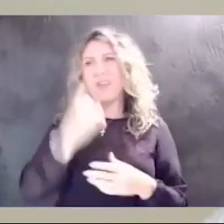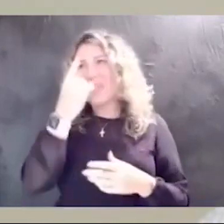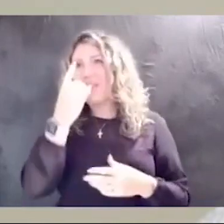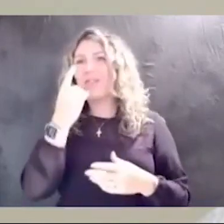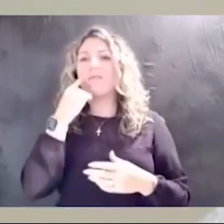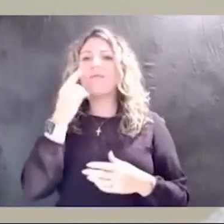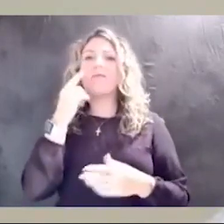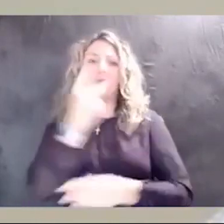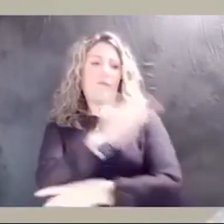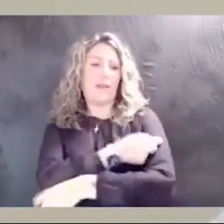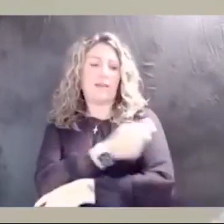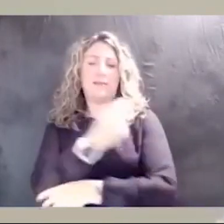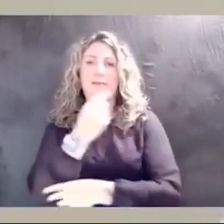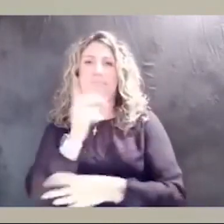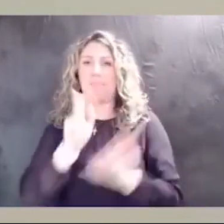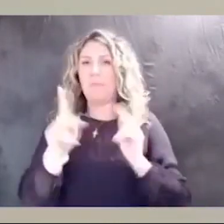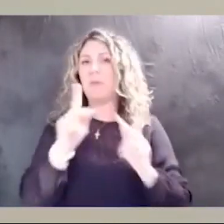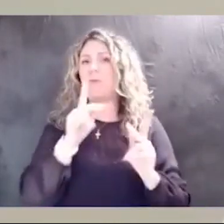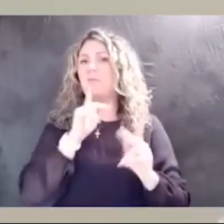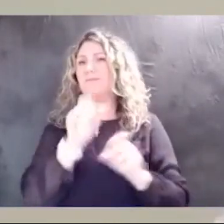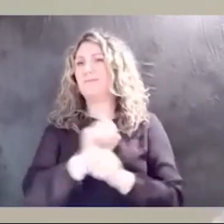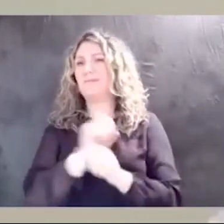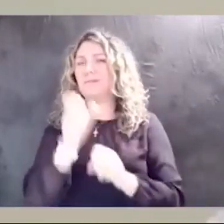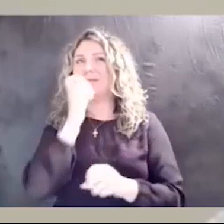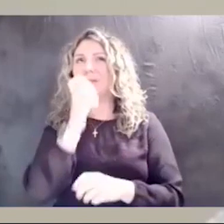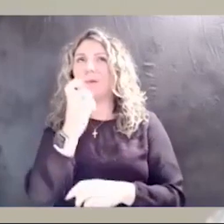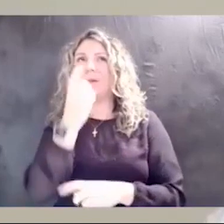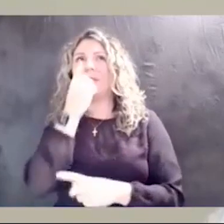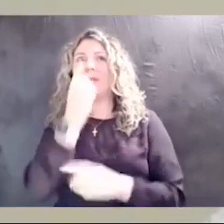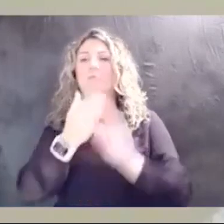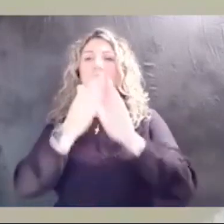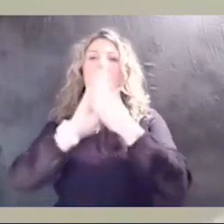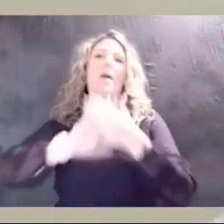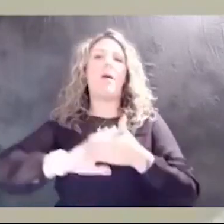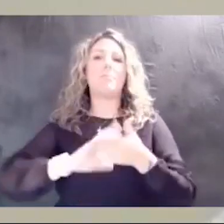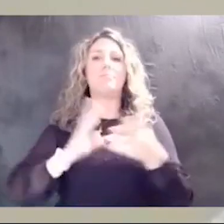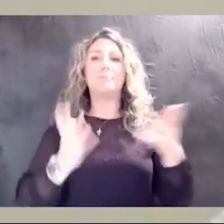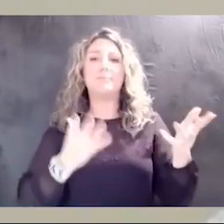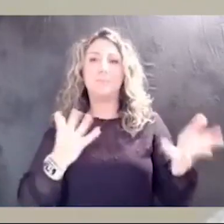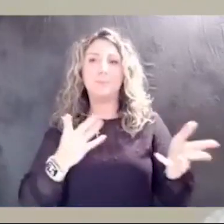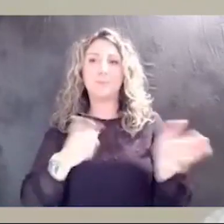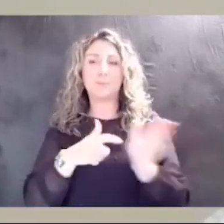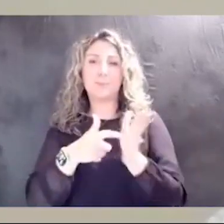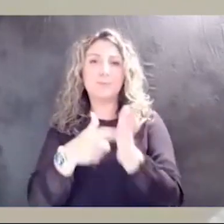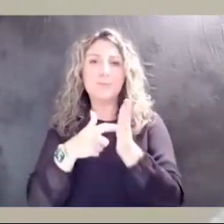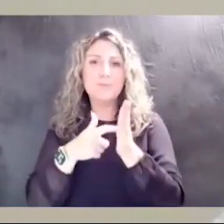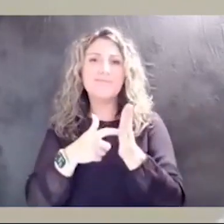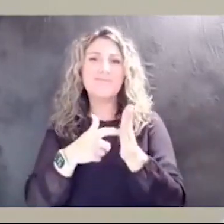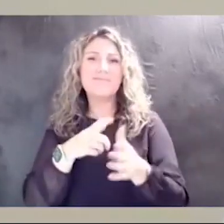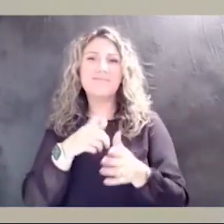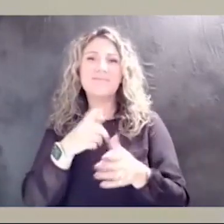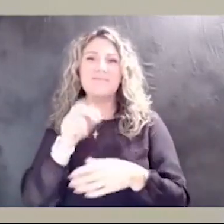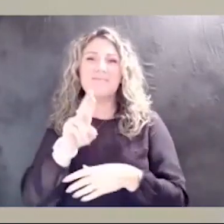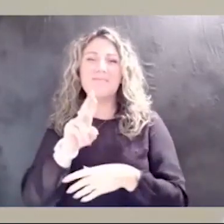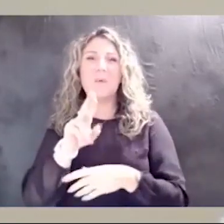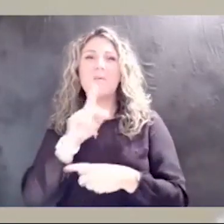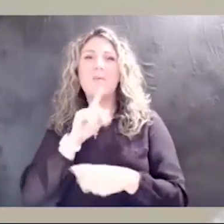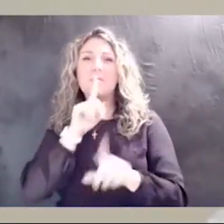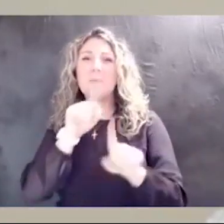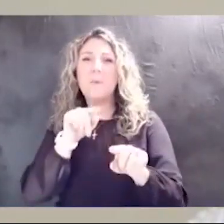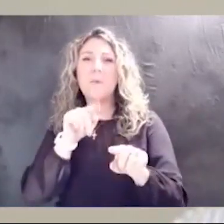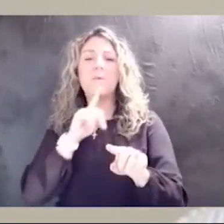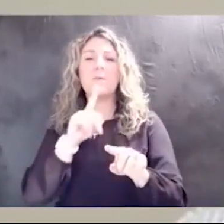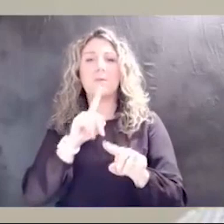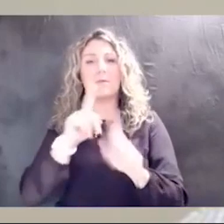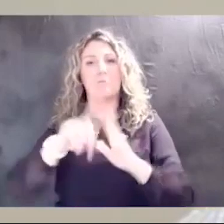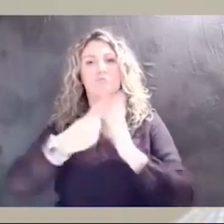vaccinated people, for sure, I don't think that that's going to become something that we're going to mandate that we start wearing